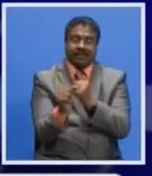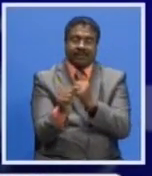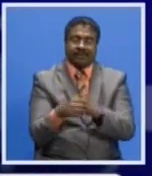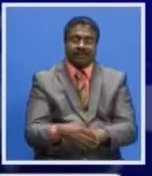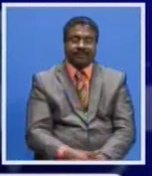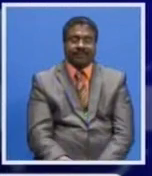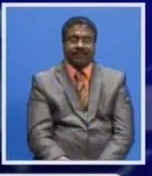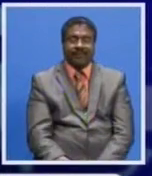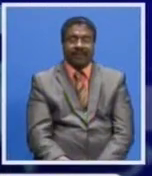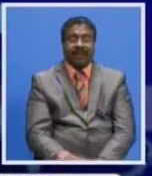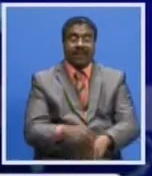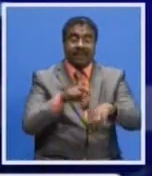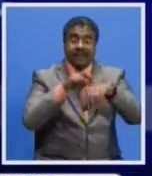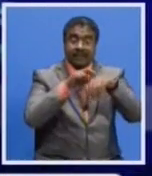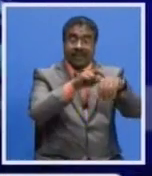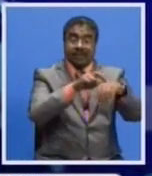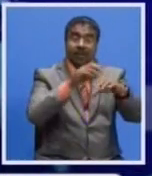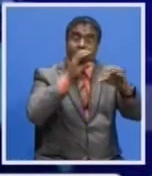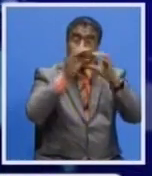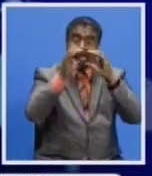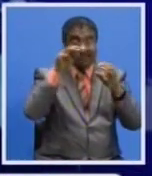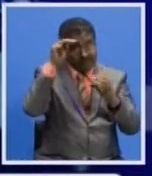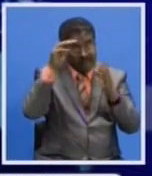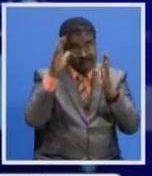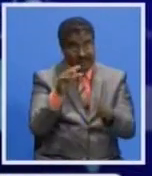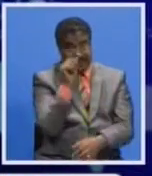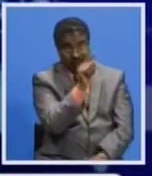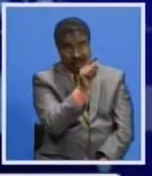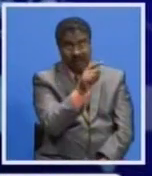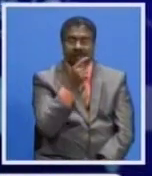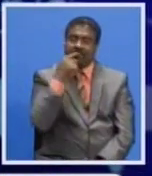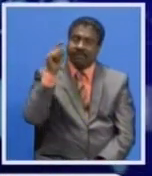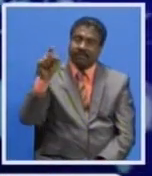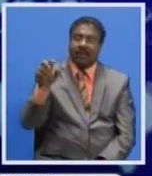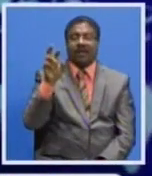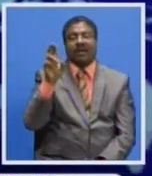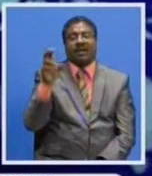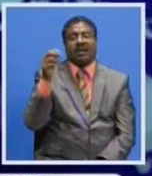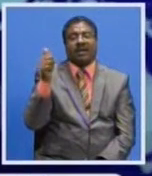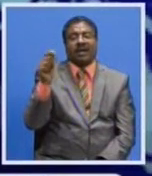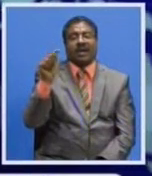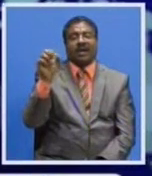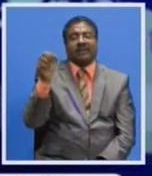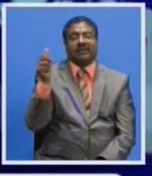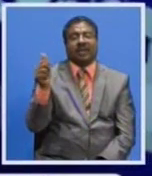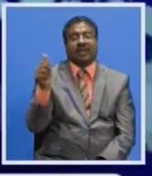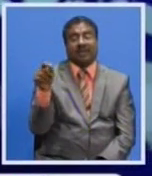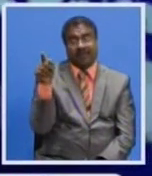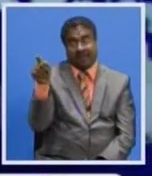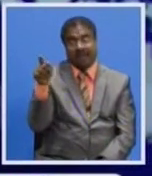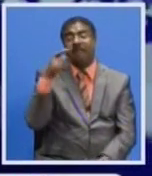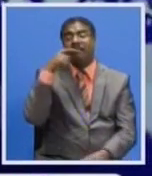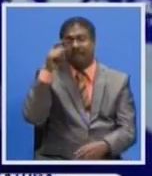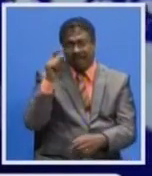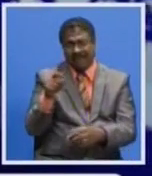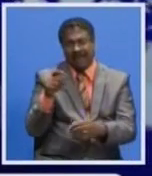Transport and Communications Minister Mutotwe Kafwaya has directed the Road Transport and Safety Agency, RATSA, to come up with measures that will